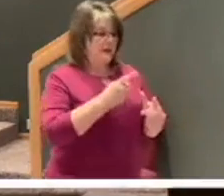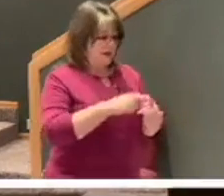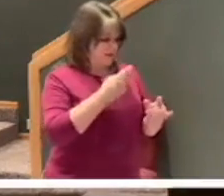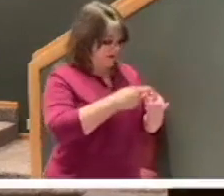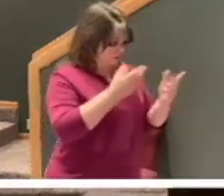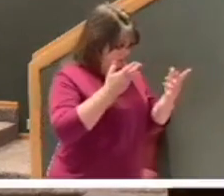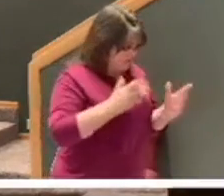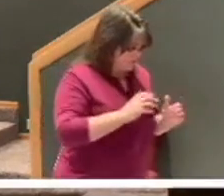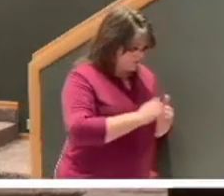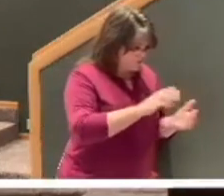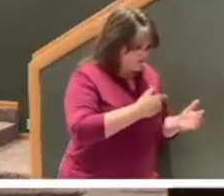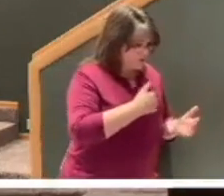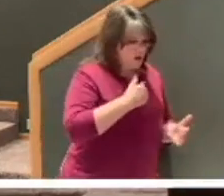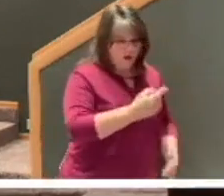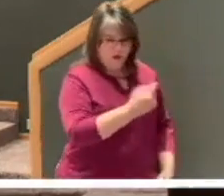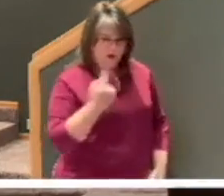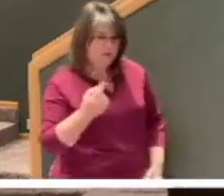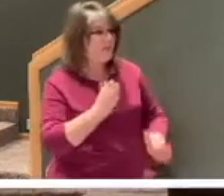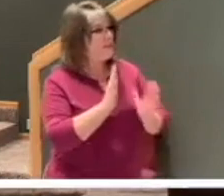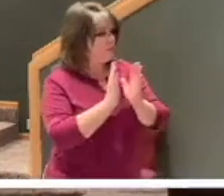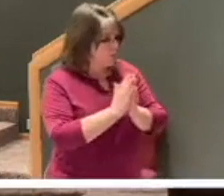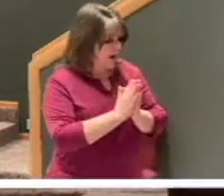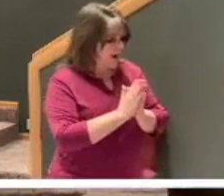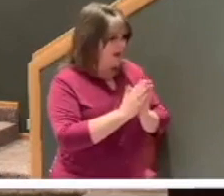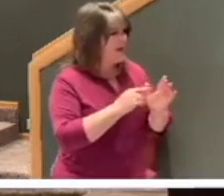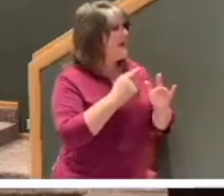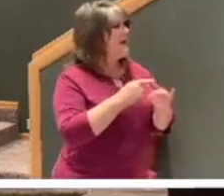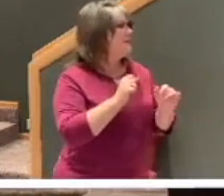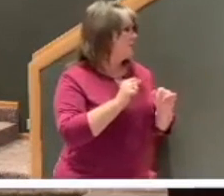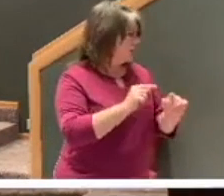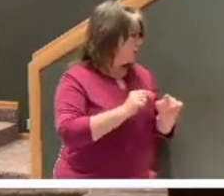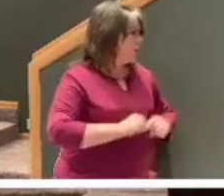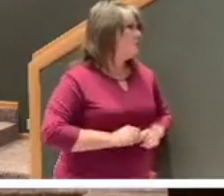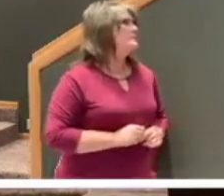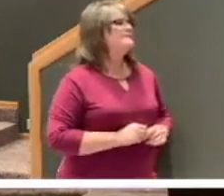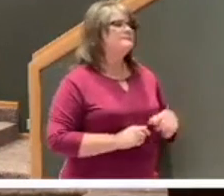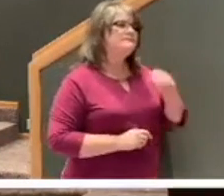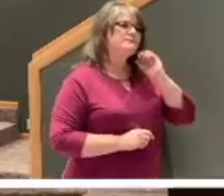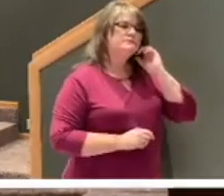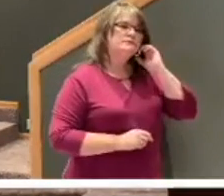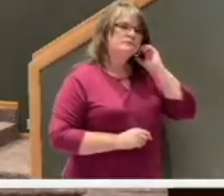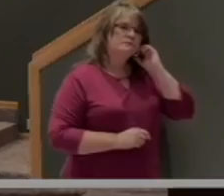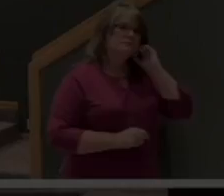then as soon as we're done with the song, I'll come back up and we'll pray and dismiss.